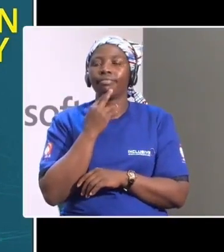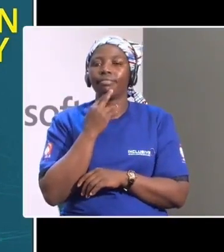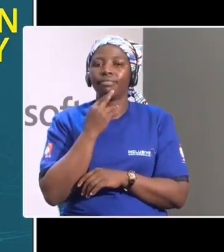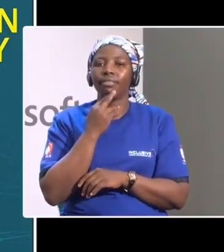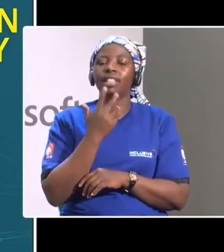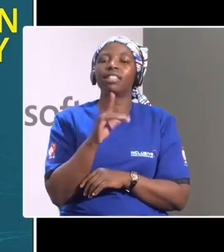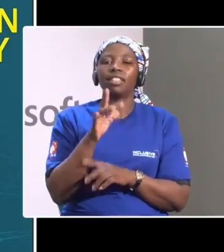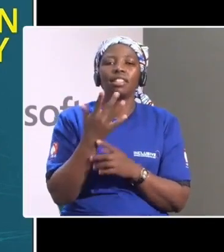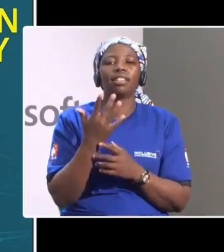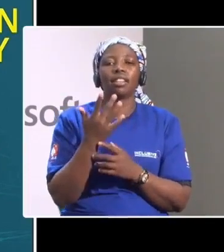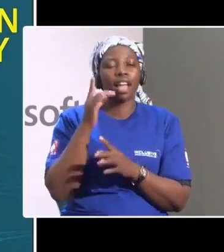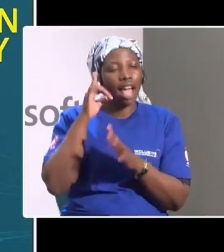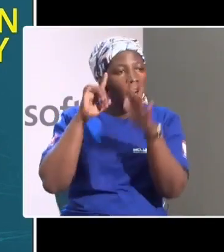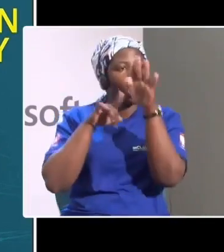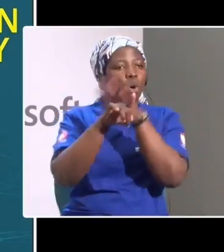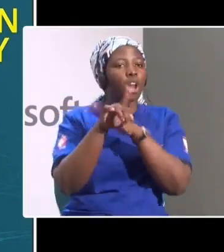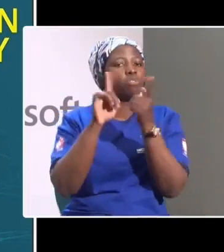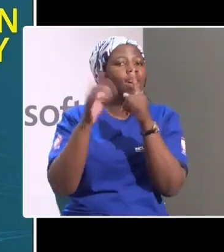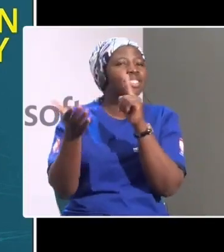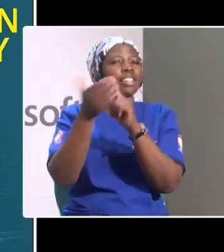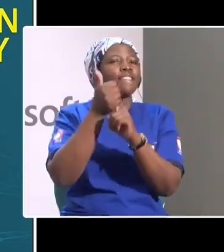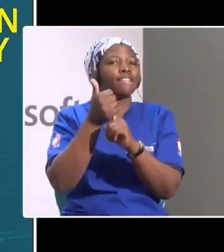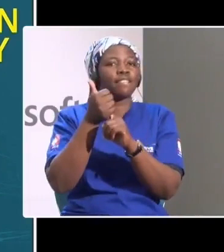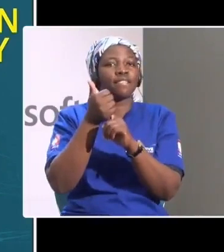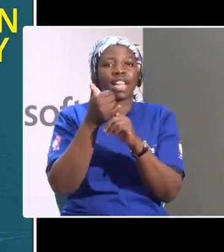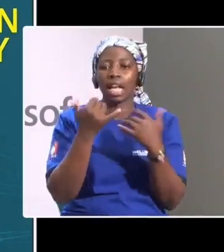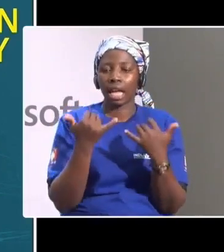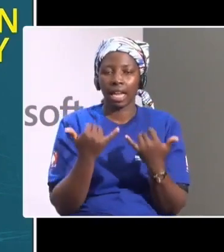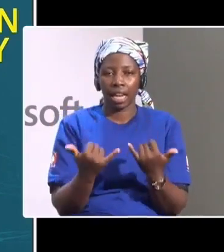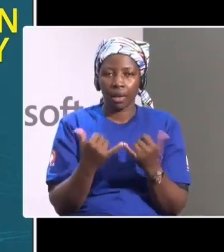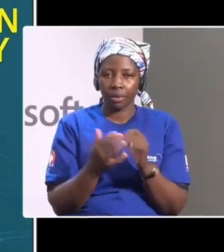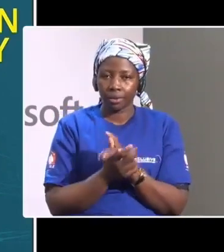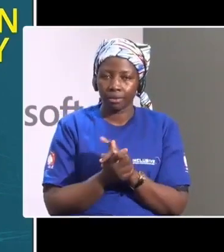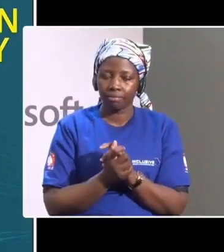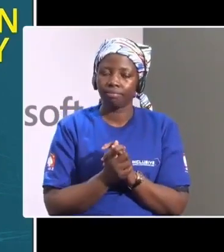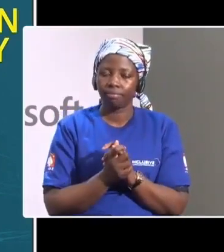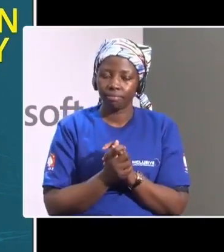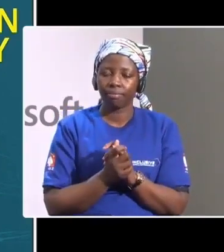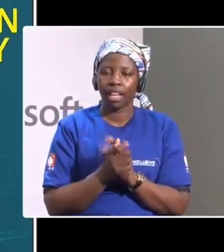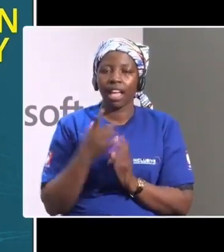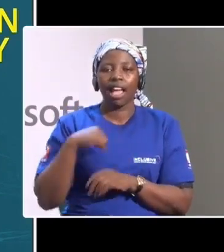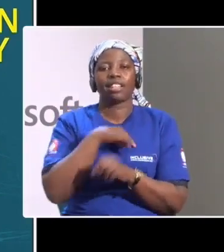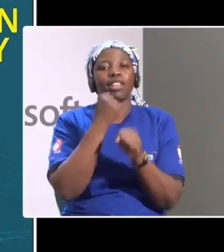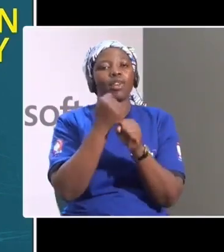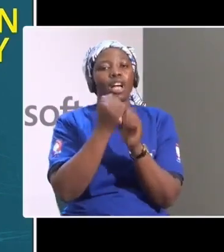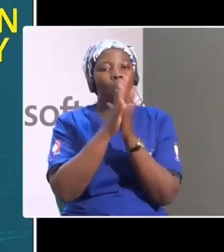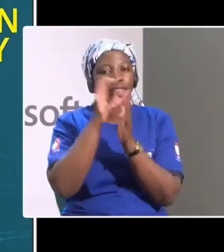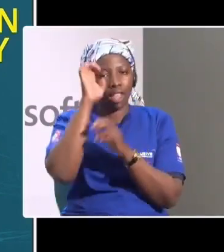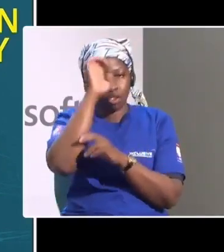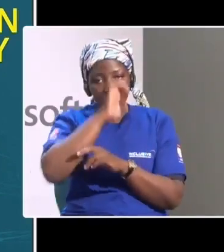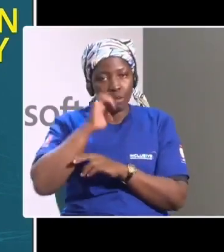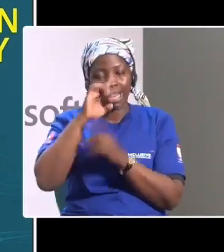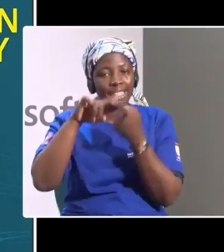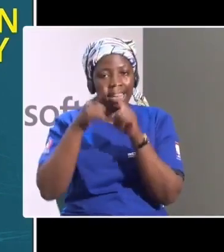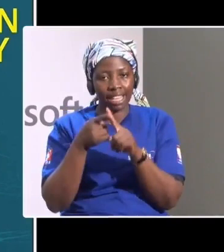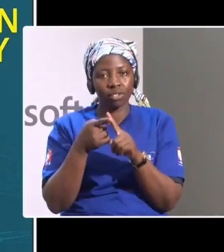a goal to achieve. And in the meantime, we work with our European standardization